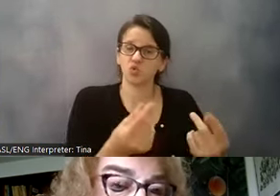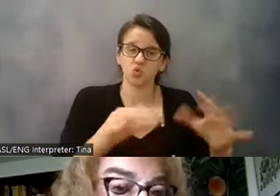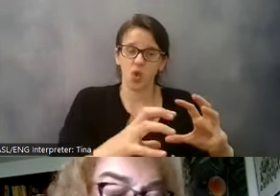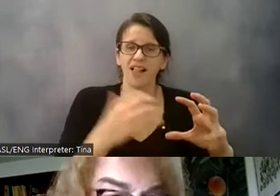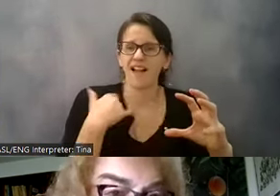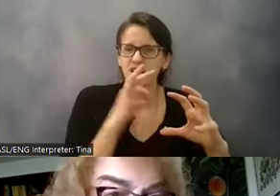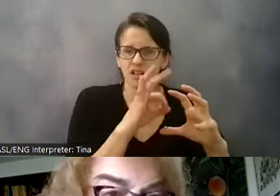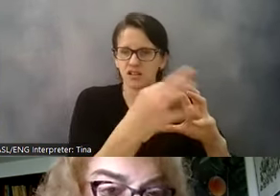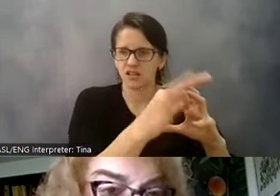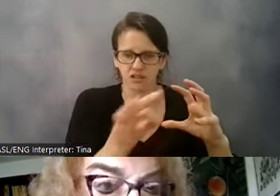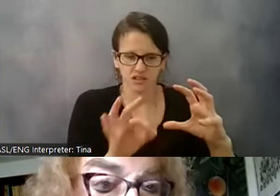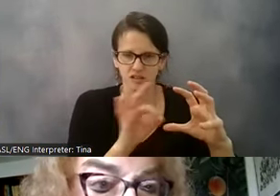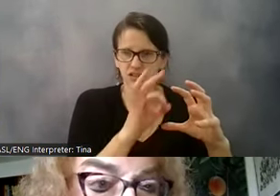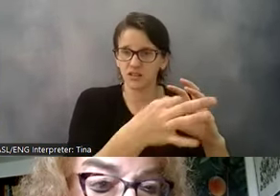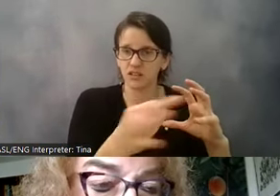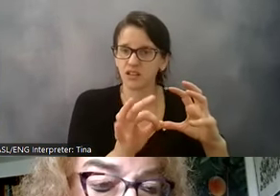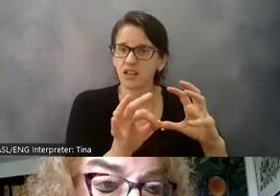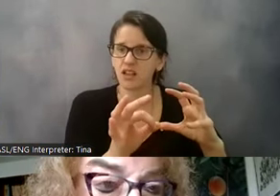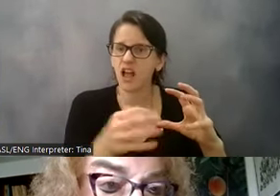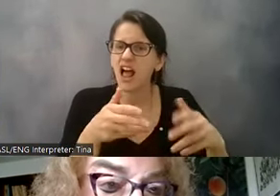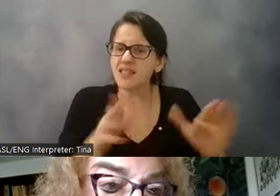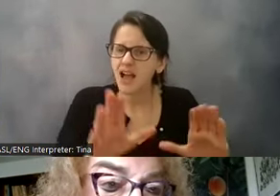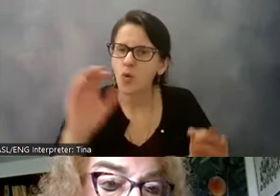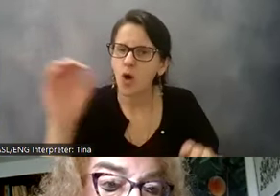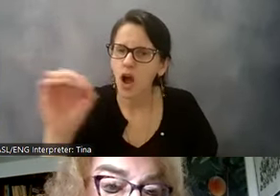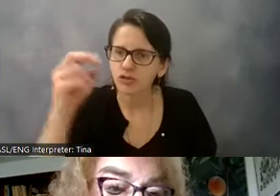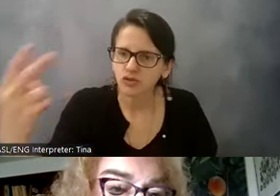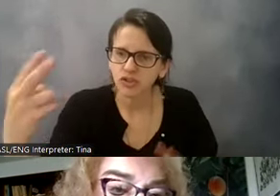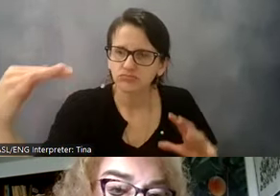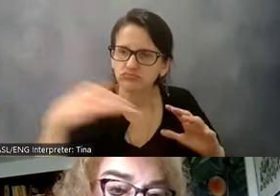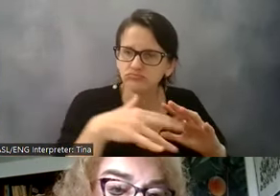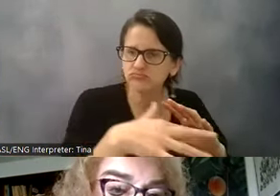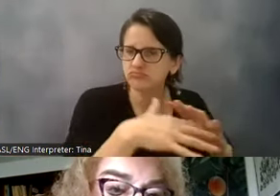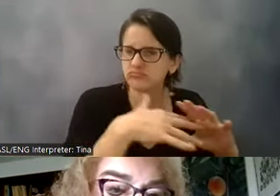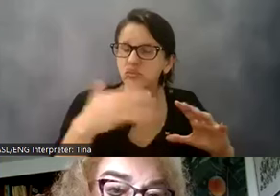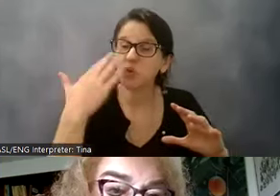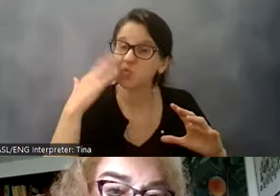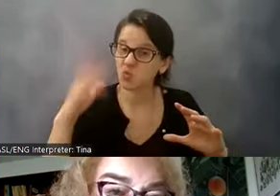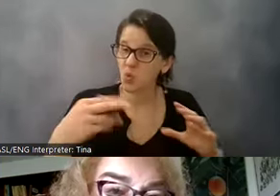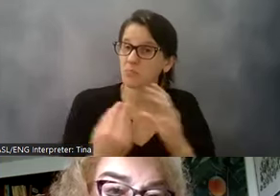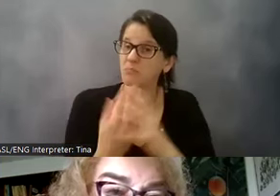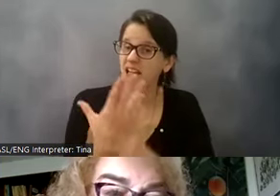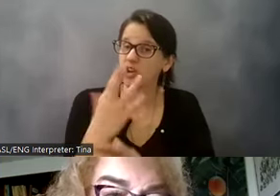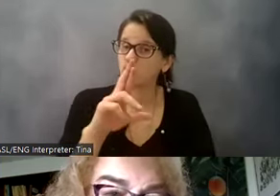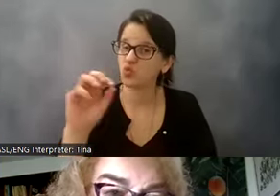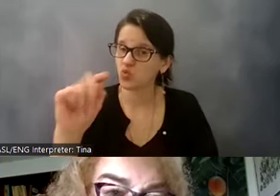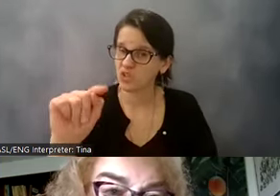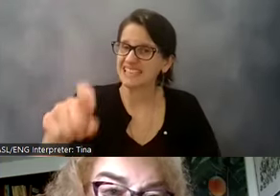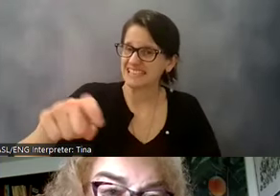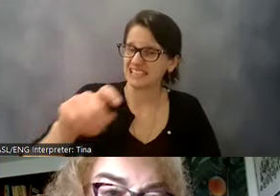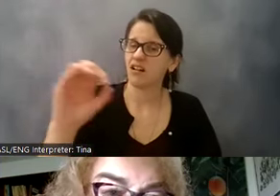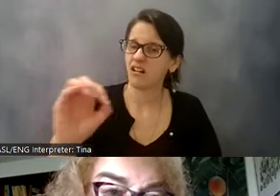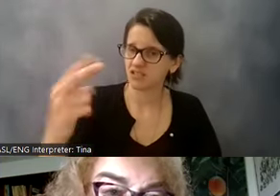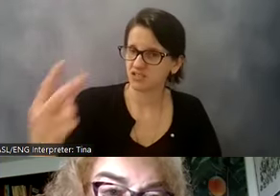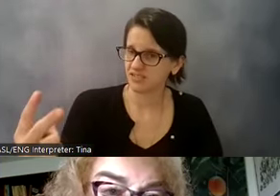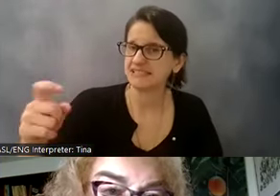of oxygen. You know, plant roots need oxygen too. So you've got to have this kind of airy,